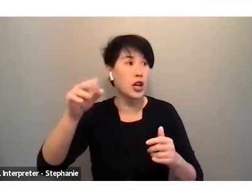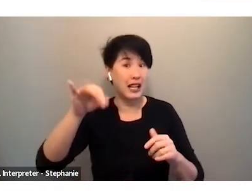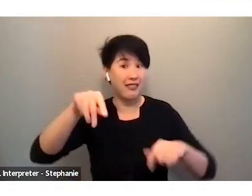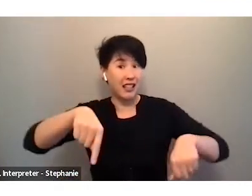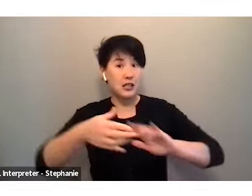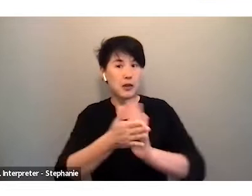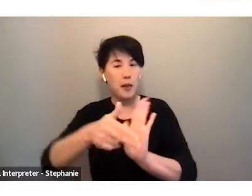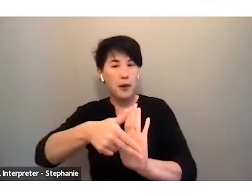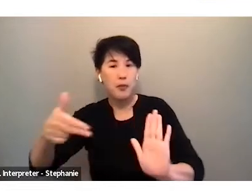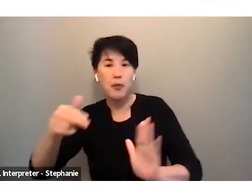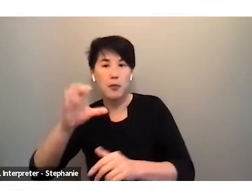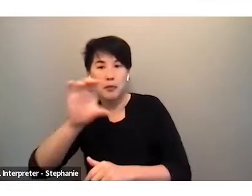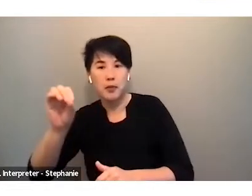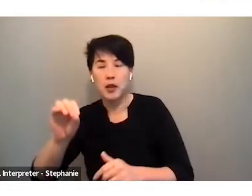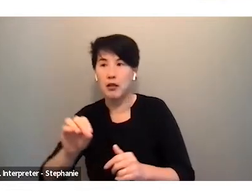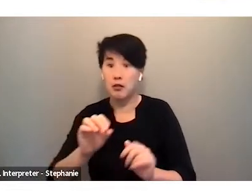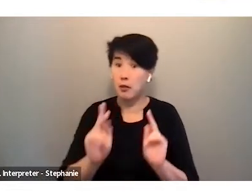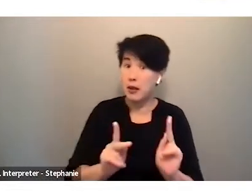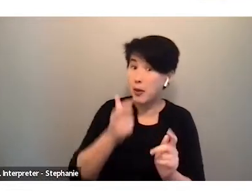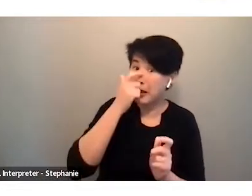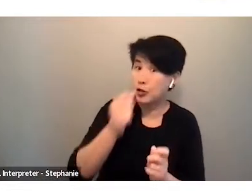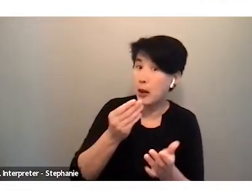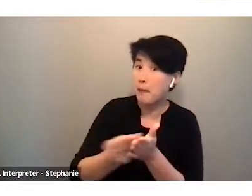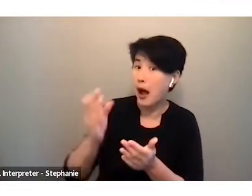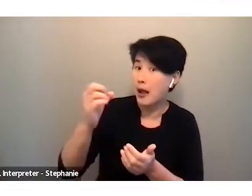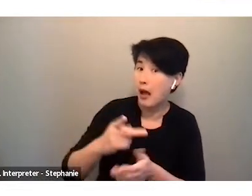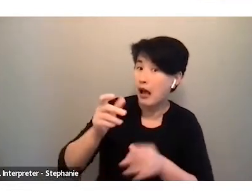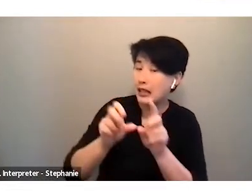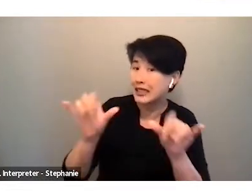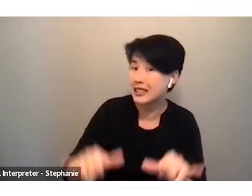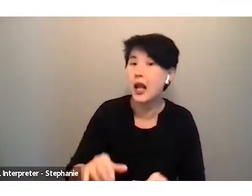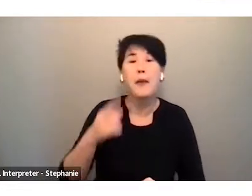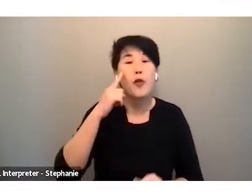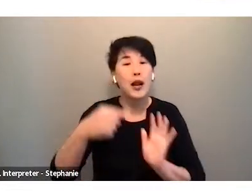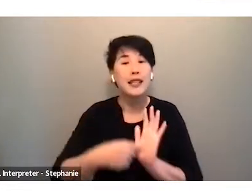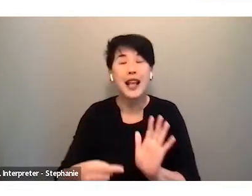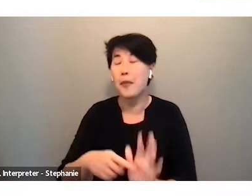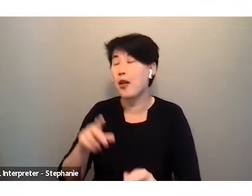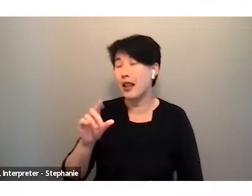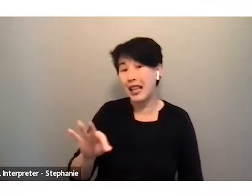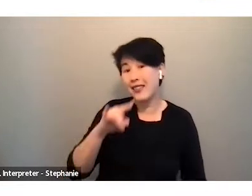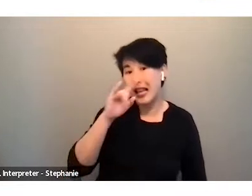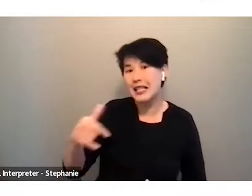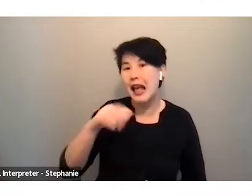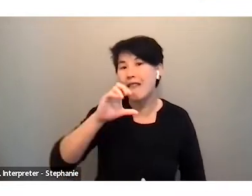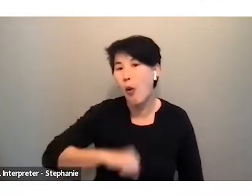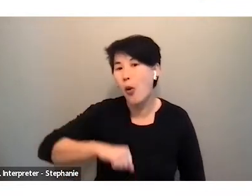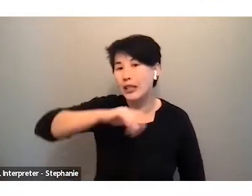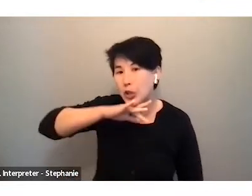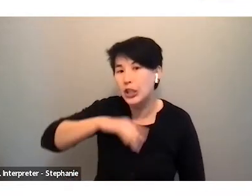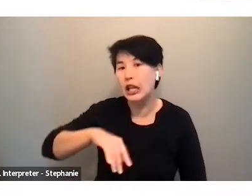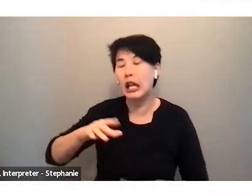interested people would be in a kind of buyback system, so where people could take their kids' old dirty stained clothes and they'd be sold for